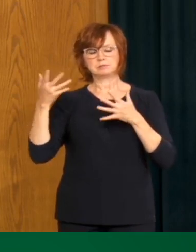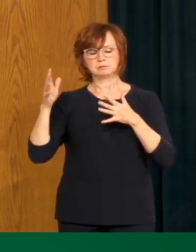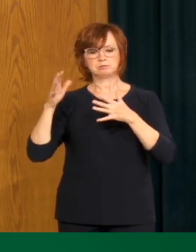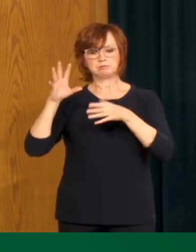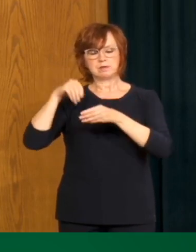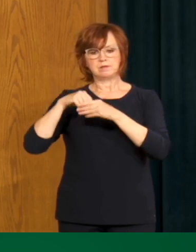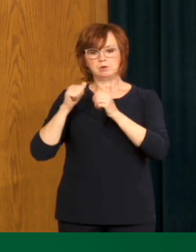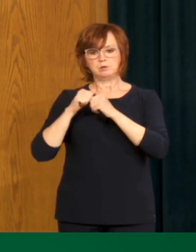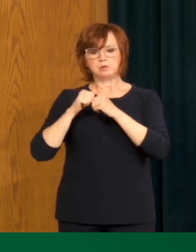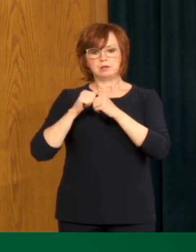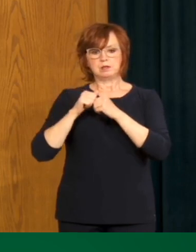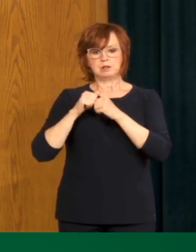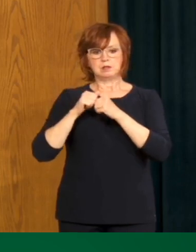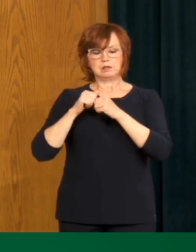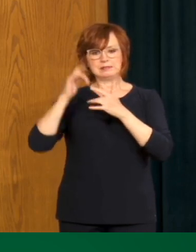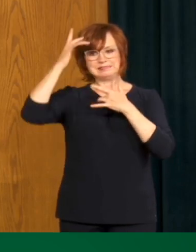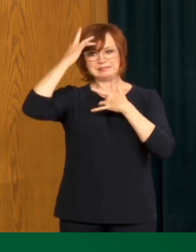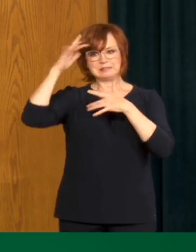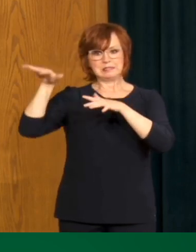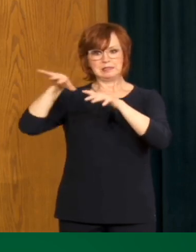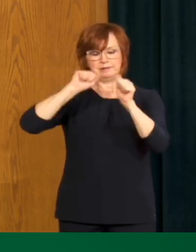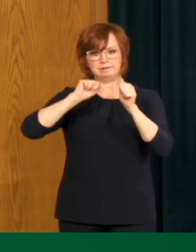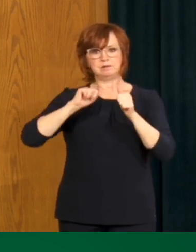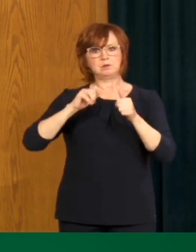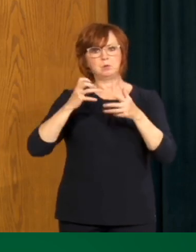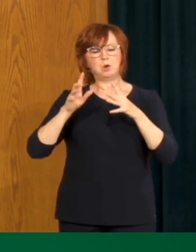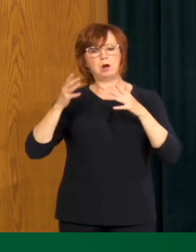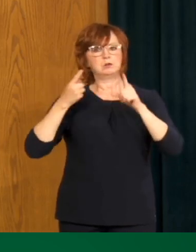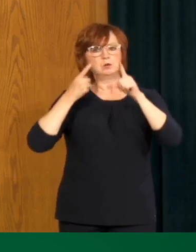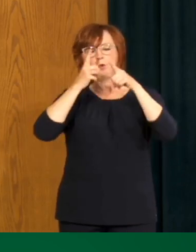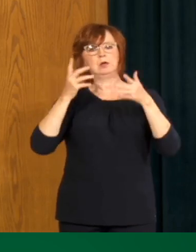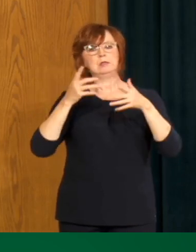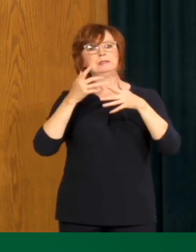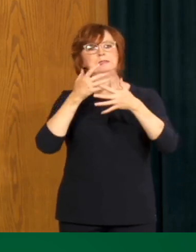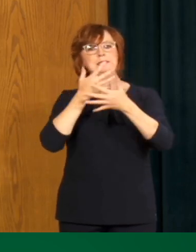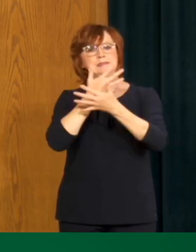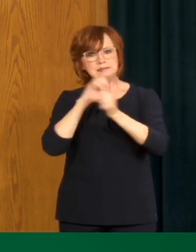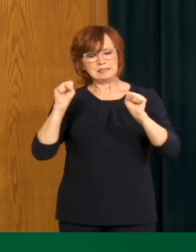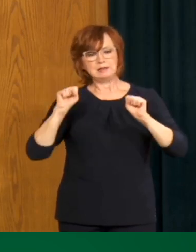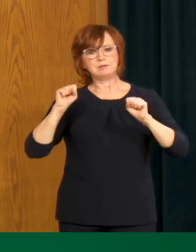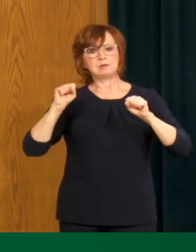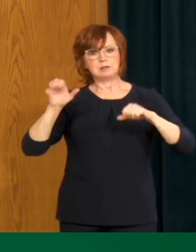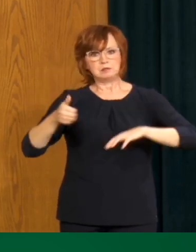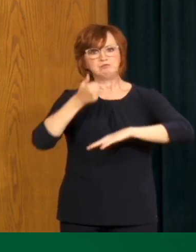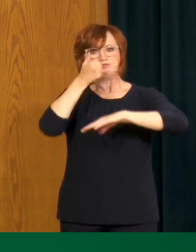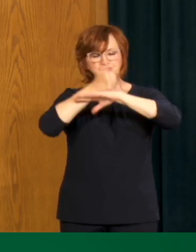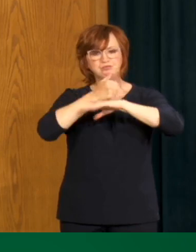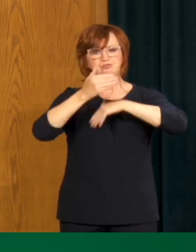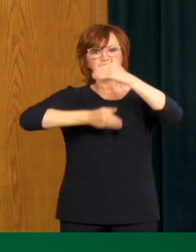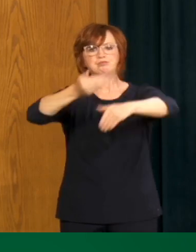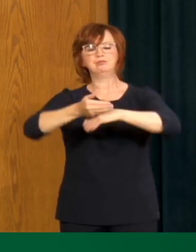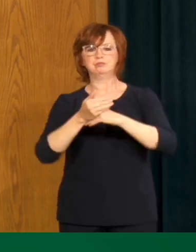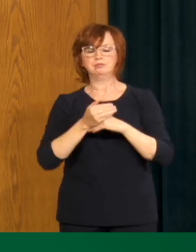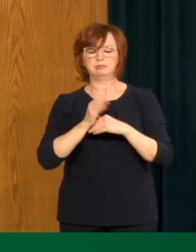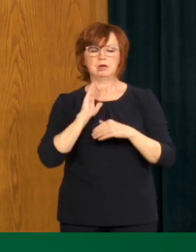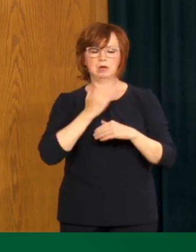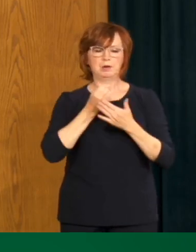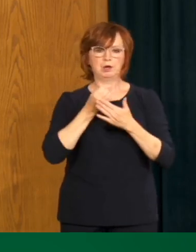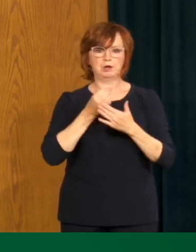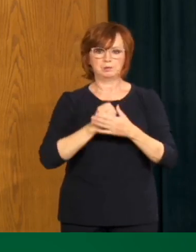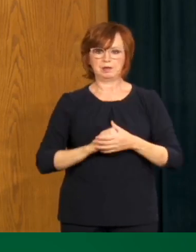with respect to the Safe Restart program that has been introduced here. So all but the municipal portion of